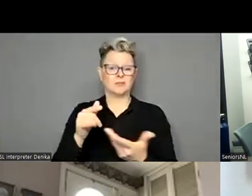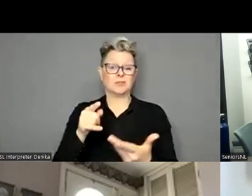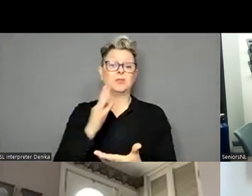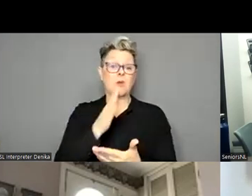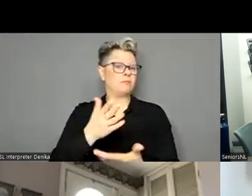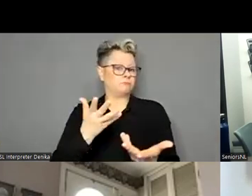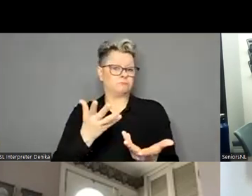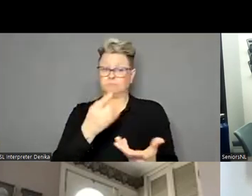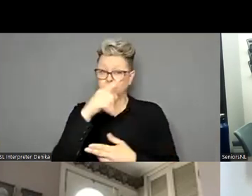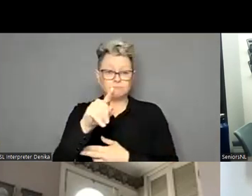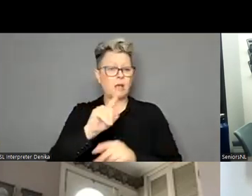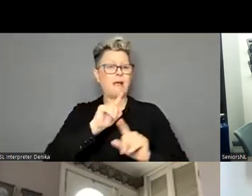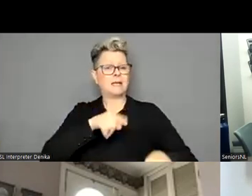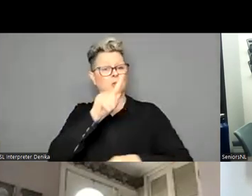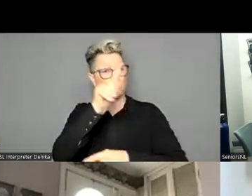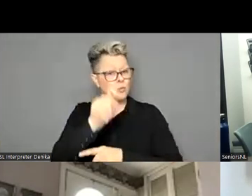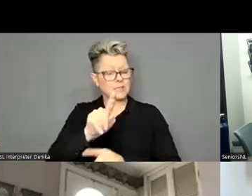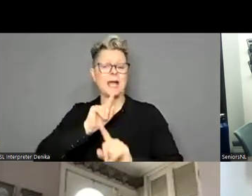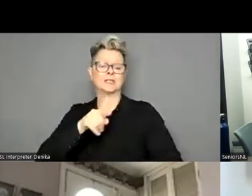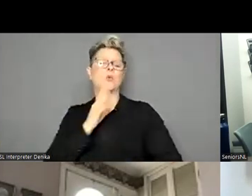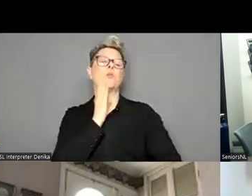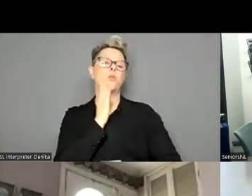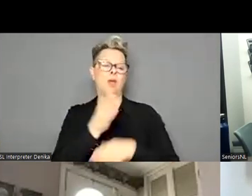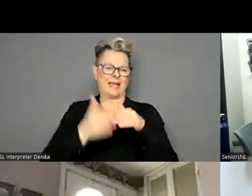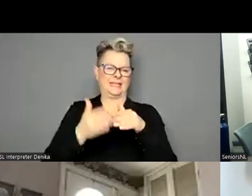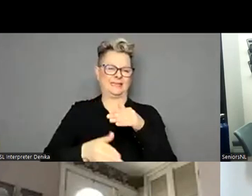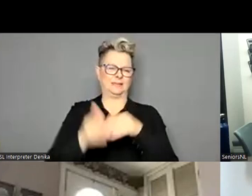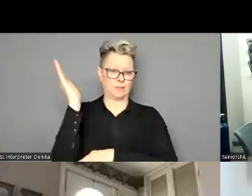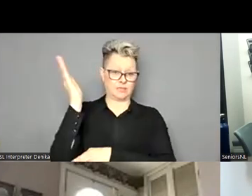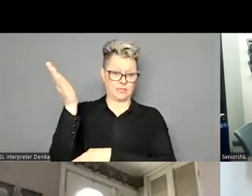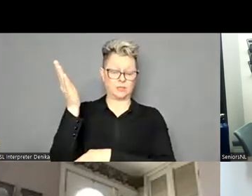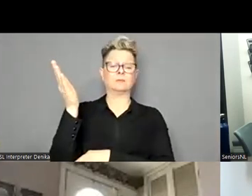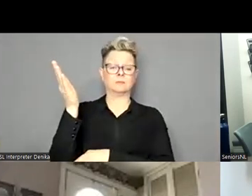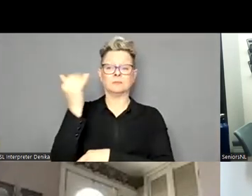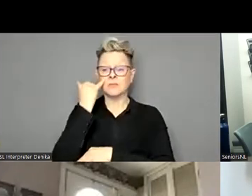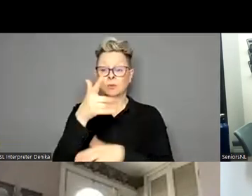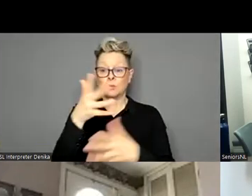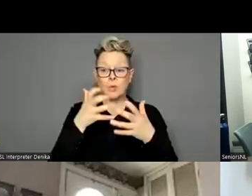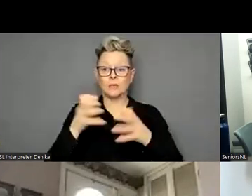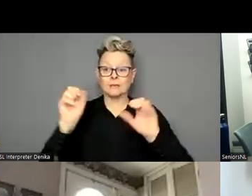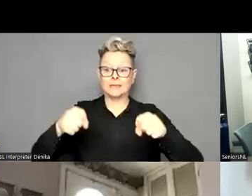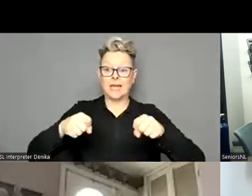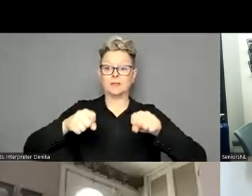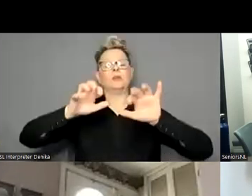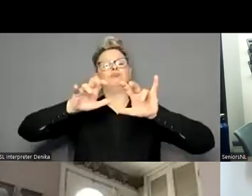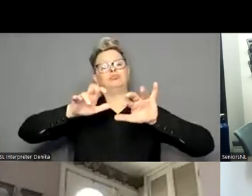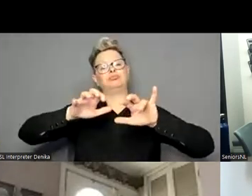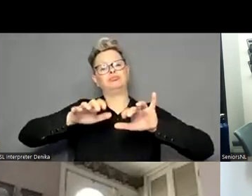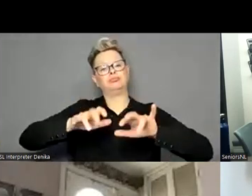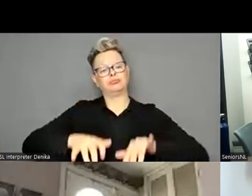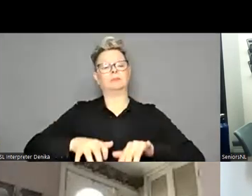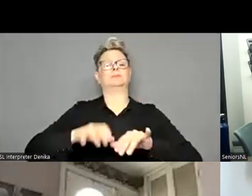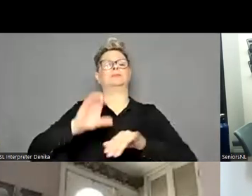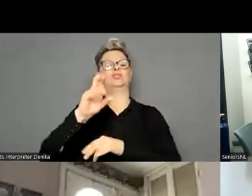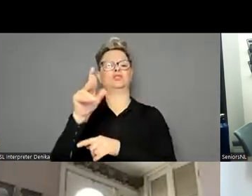Q&A at the end of the session, and drop it into chat. And we'll also revisit